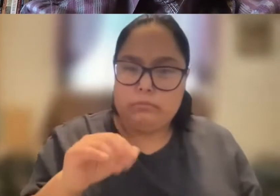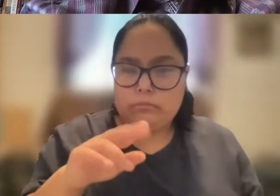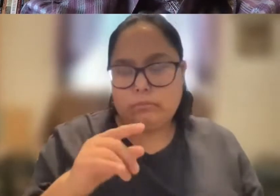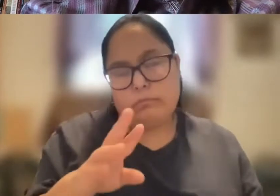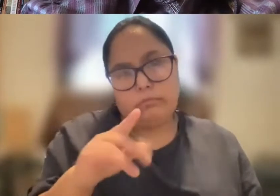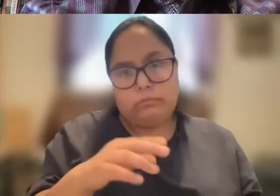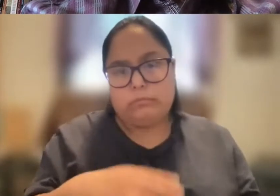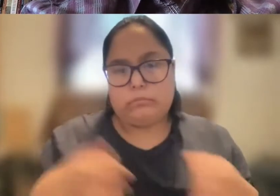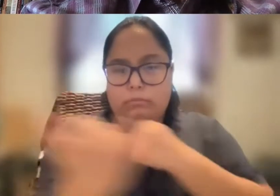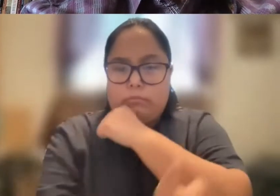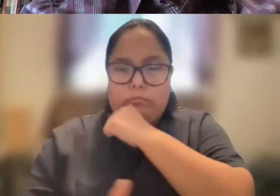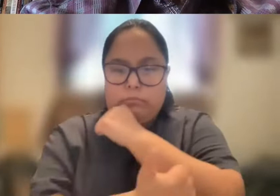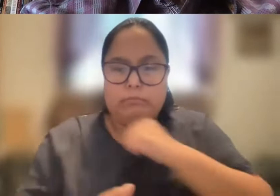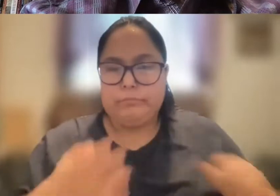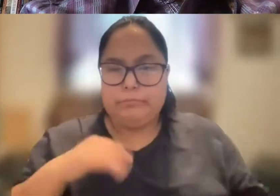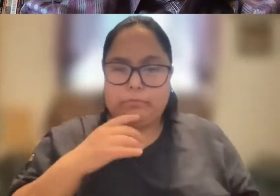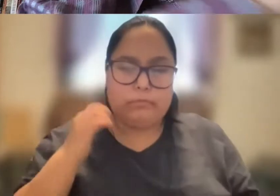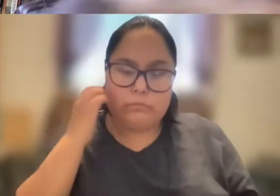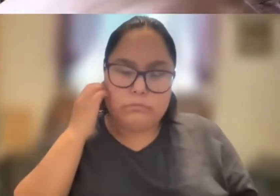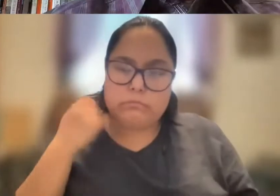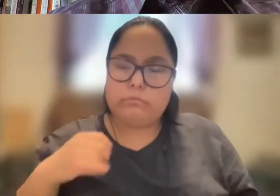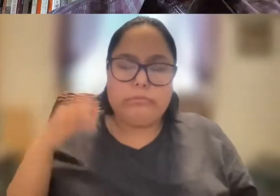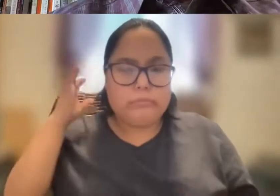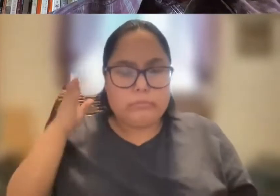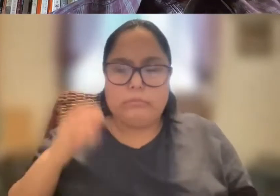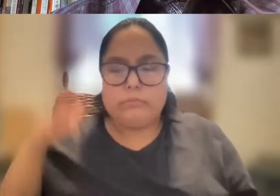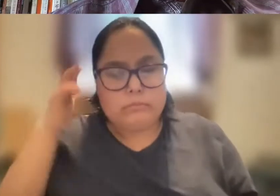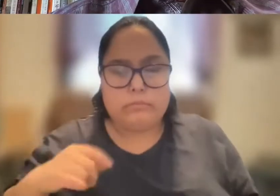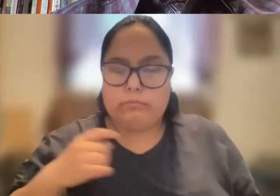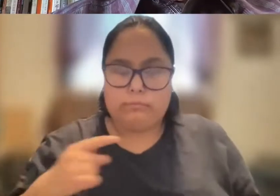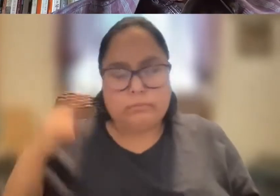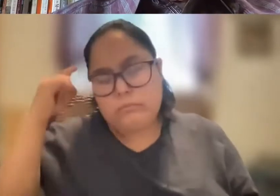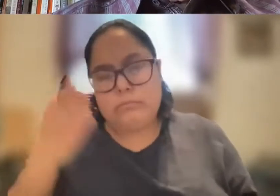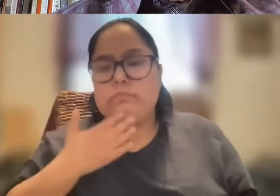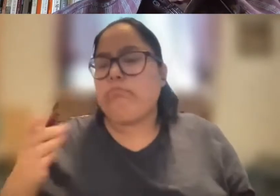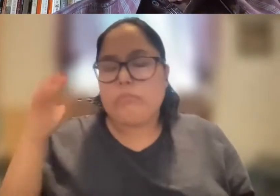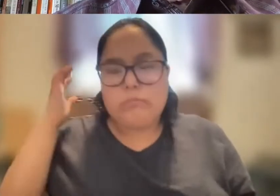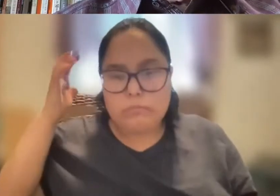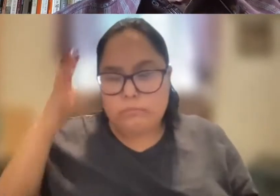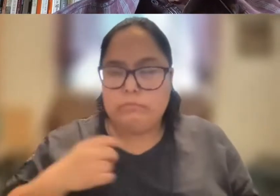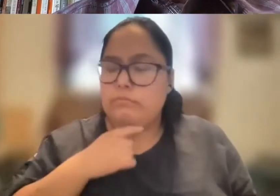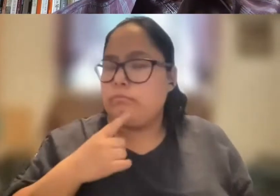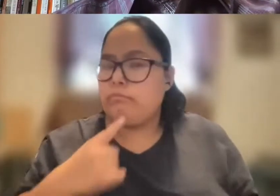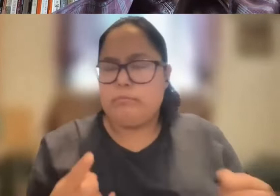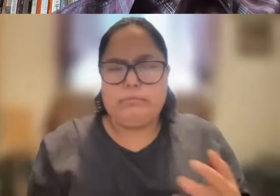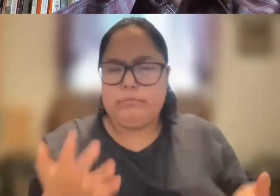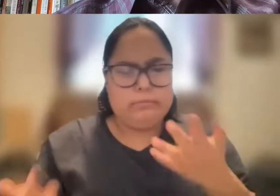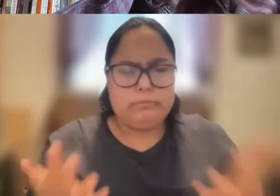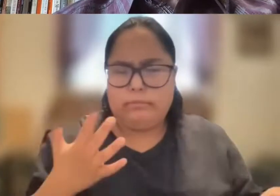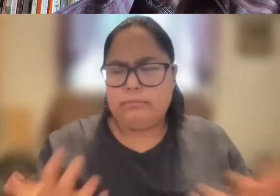So it sure sounded good when I said it, and it sounds good when I write it down. It didn't